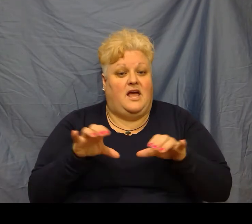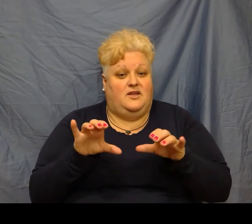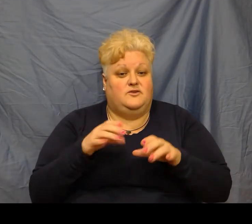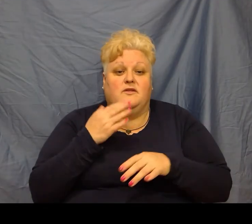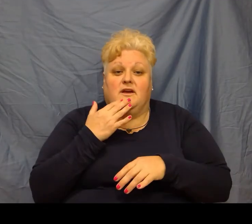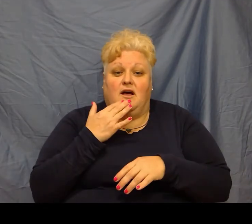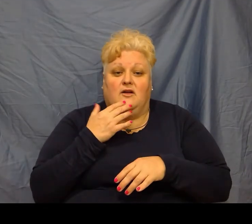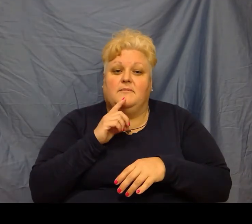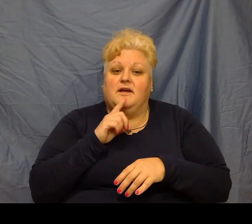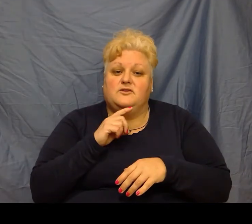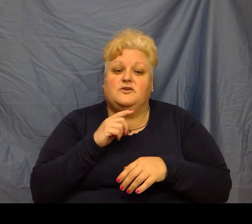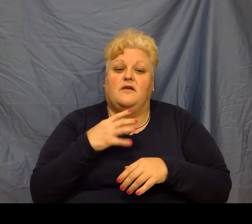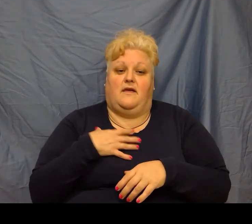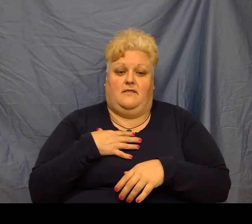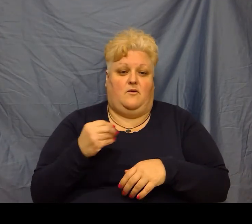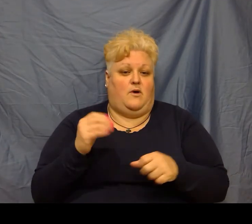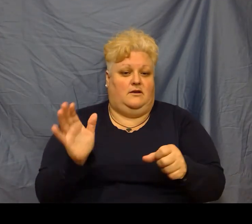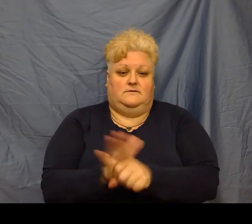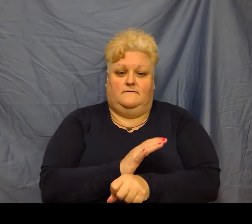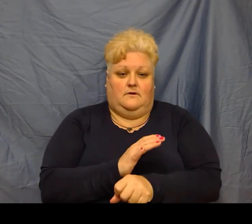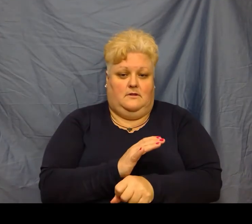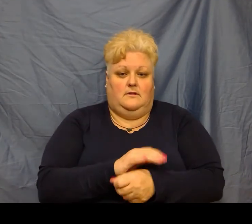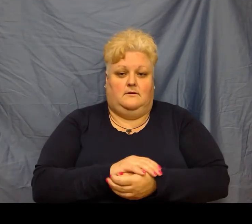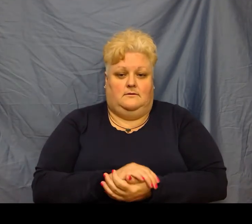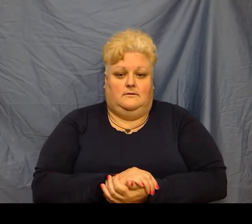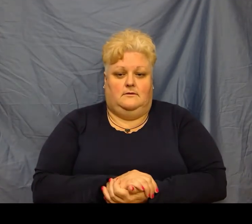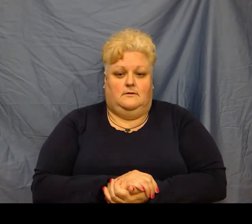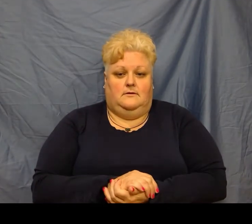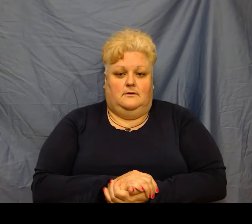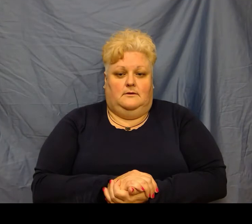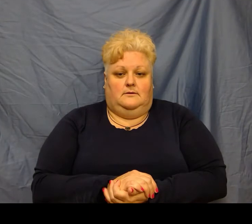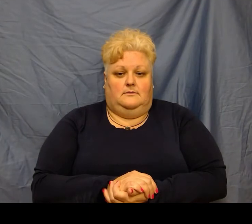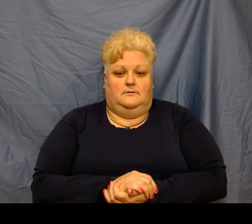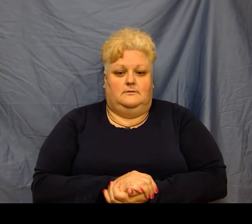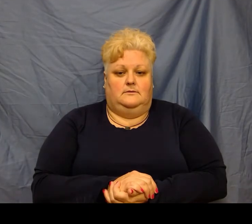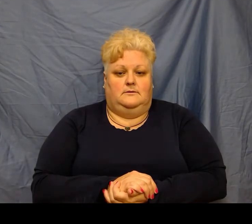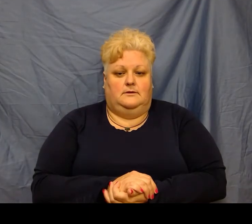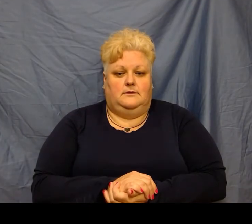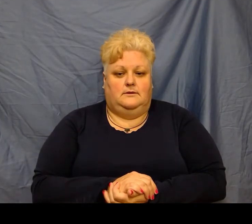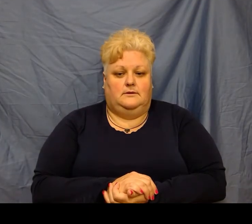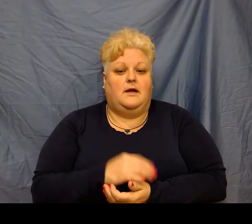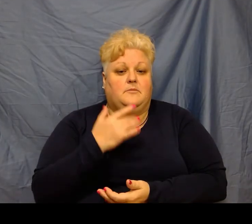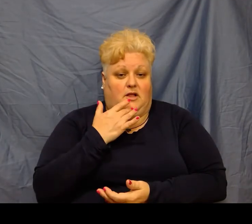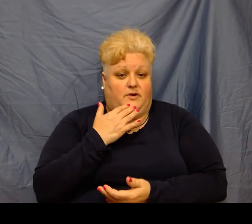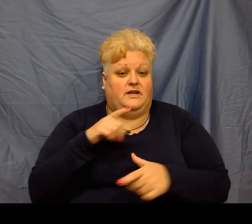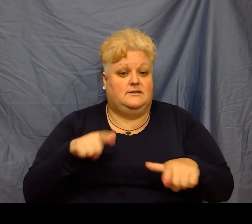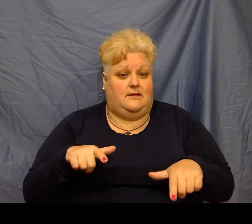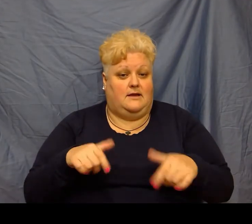When I do color, I make sure that all the white spaces are filled in. I'm coloring in the rest of